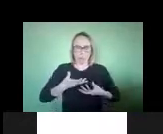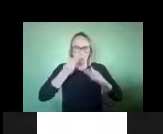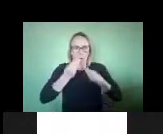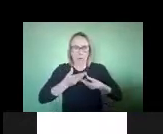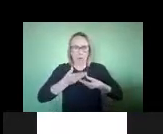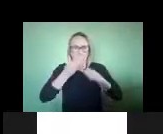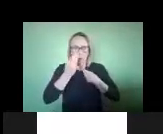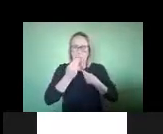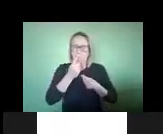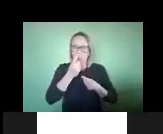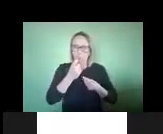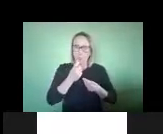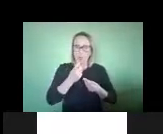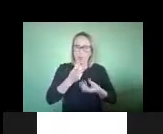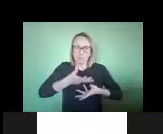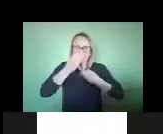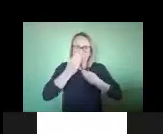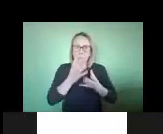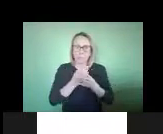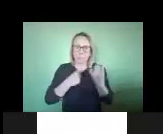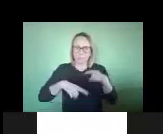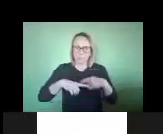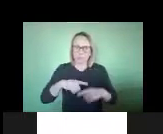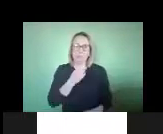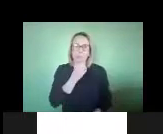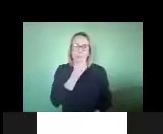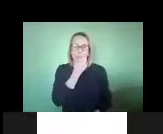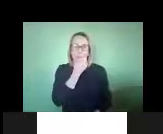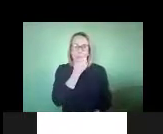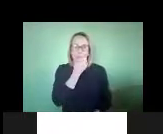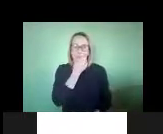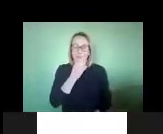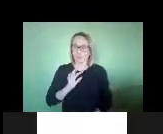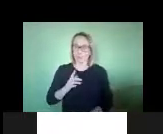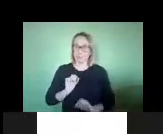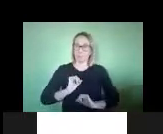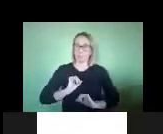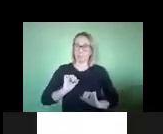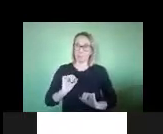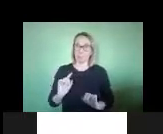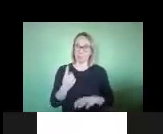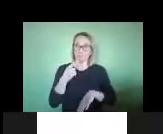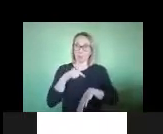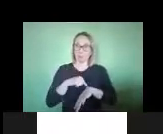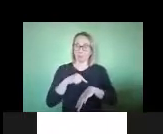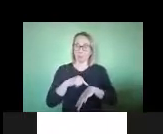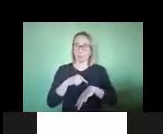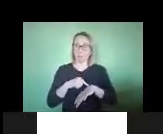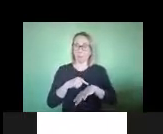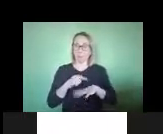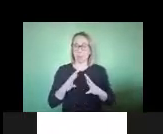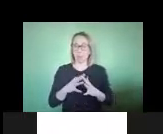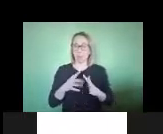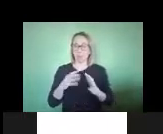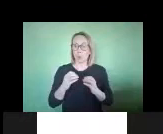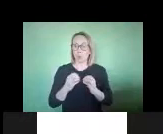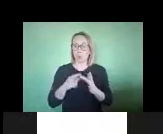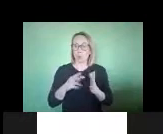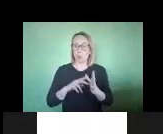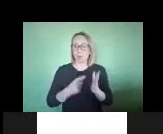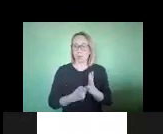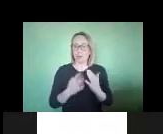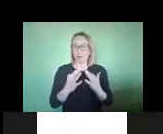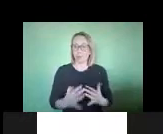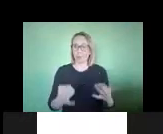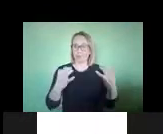can share in some of our learning. This may be the first time that some of us have attended a webinar, and so we thought